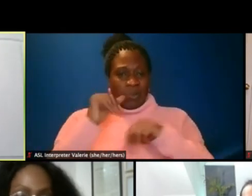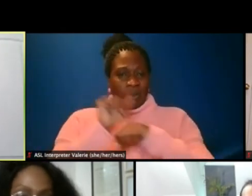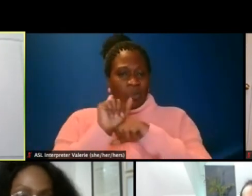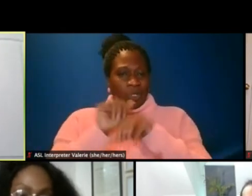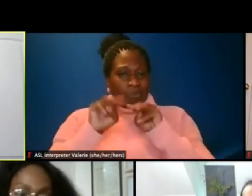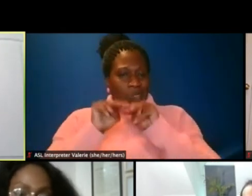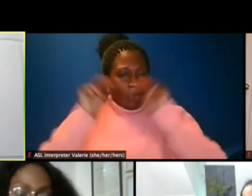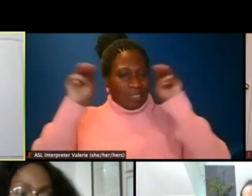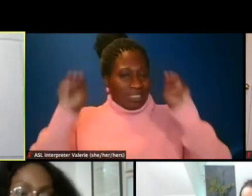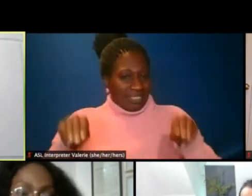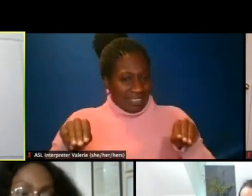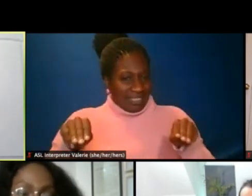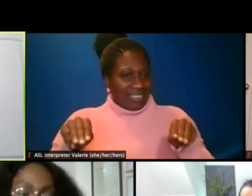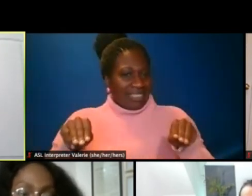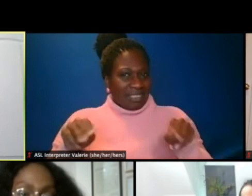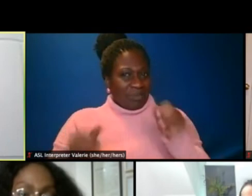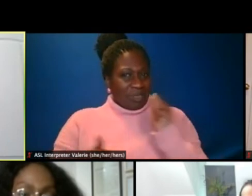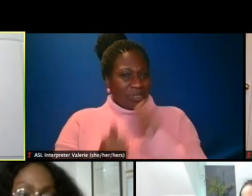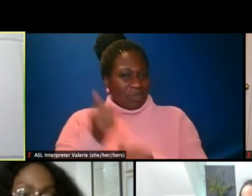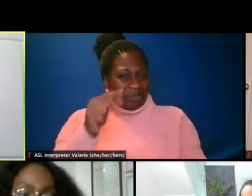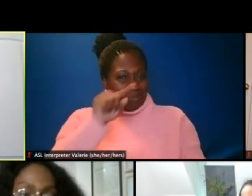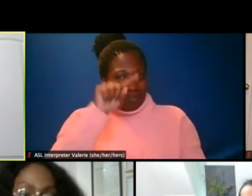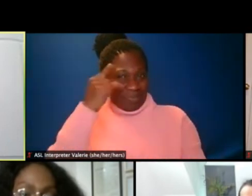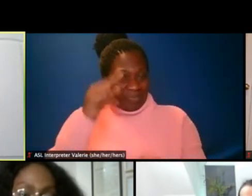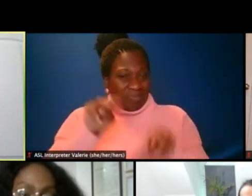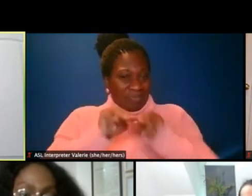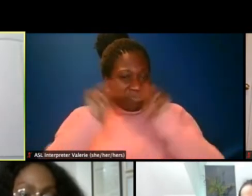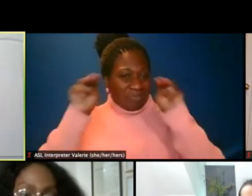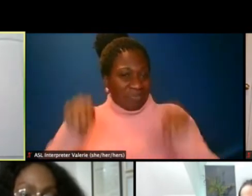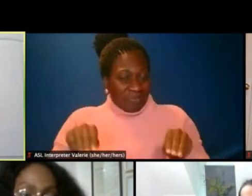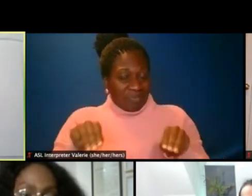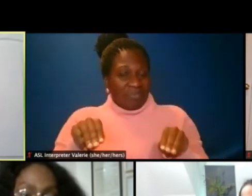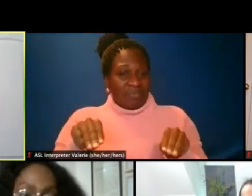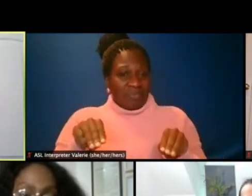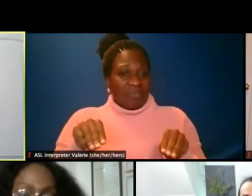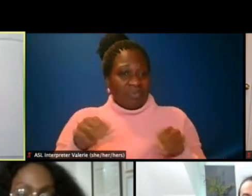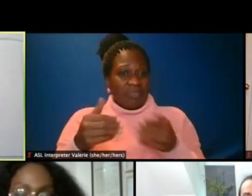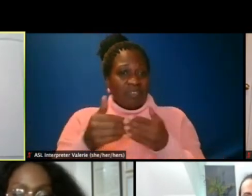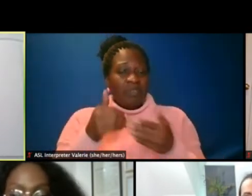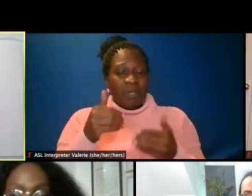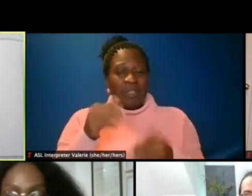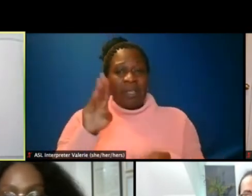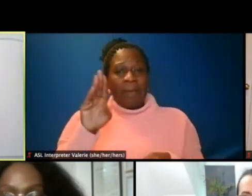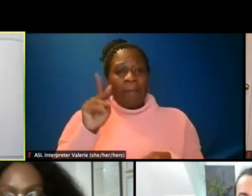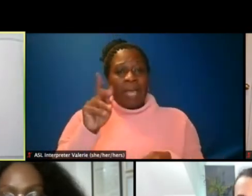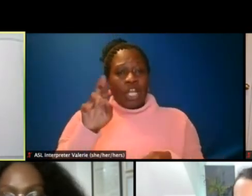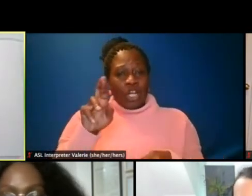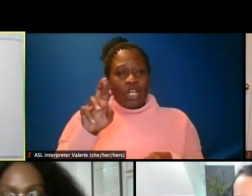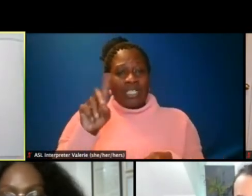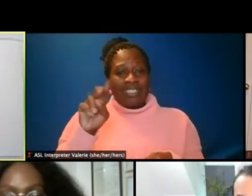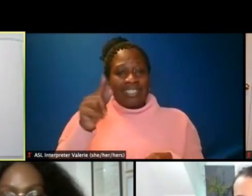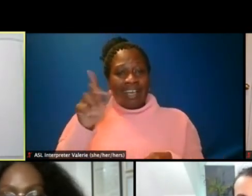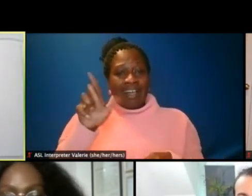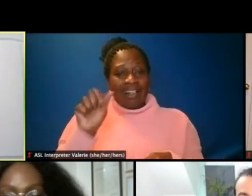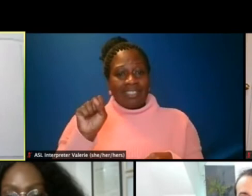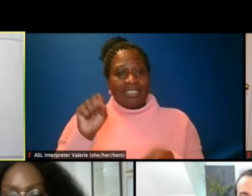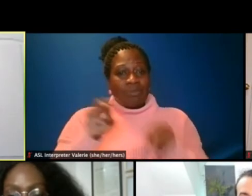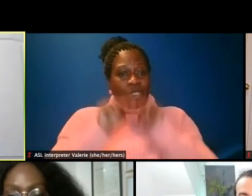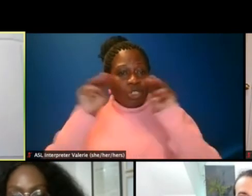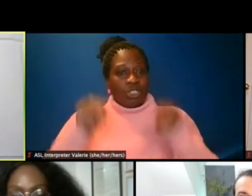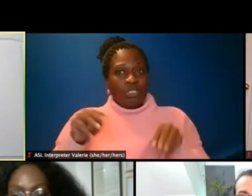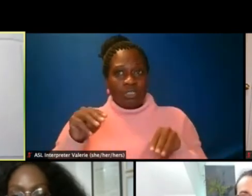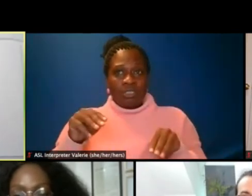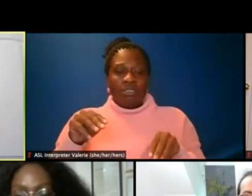museum, predominantly African-American museum. So before the Banneker Douglas Museum, you know, I worked as